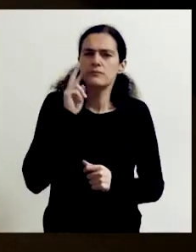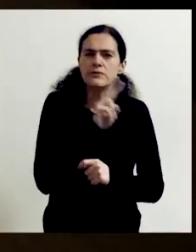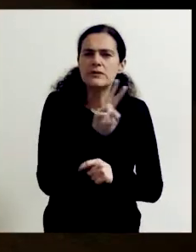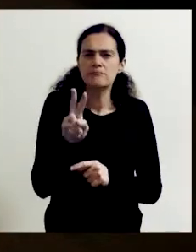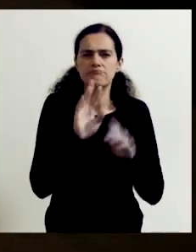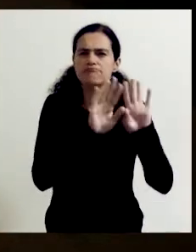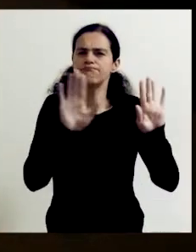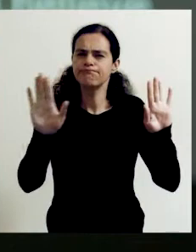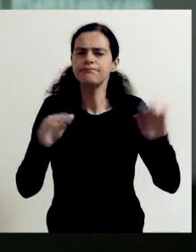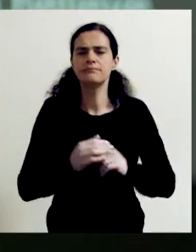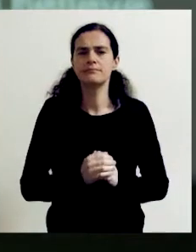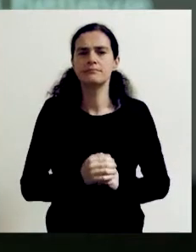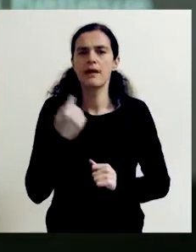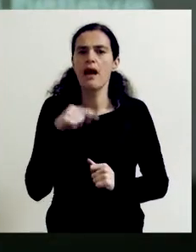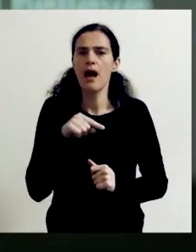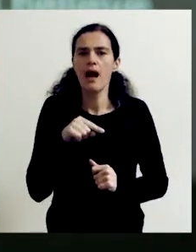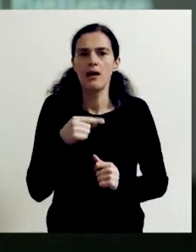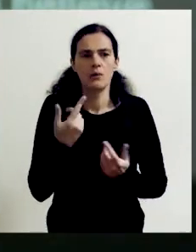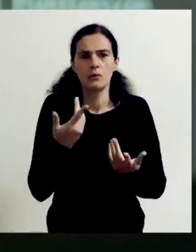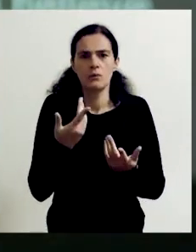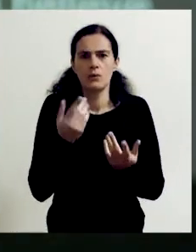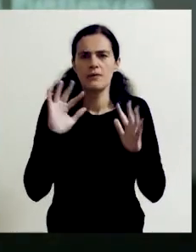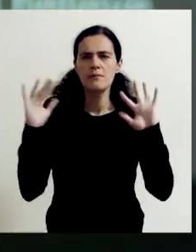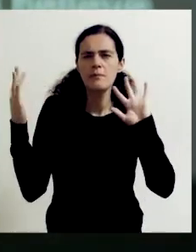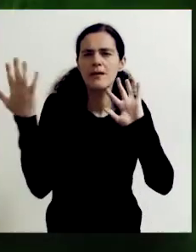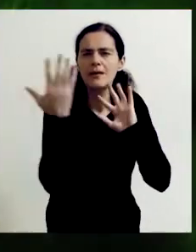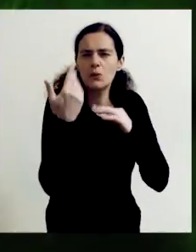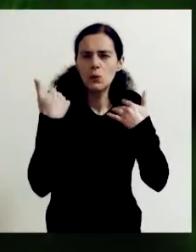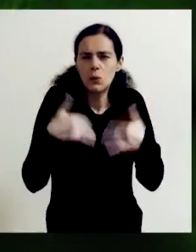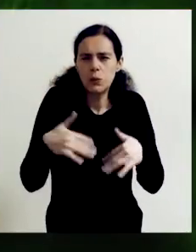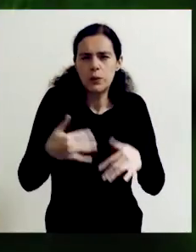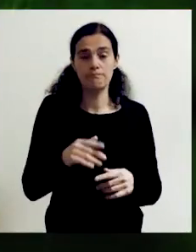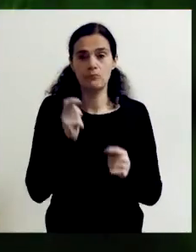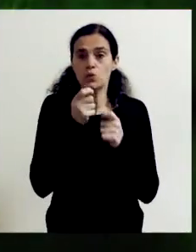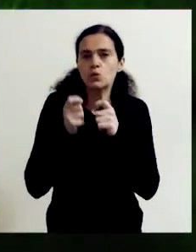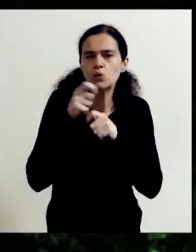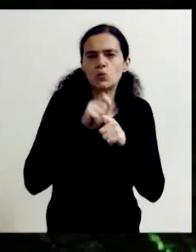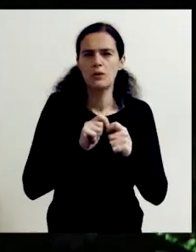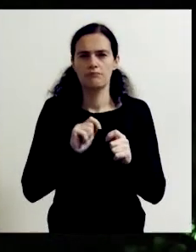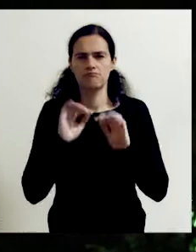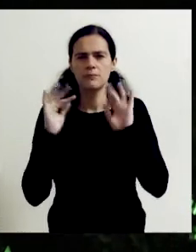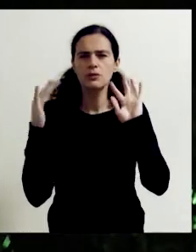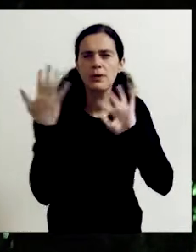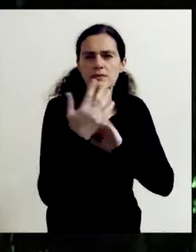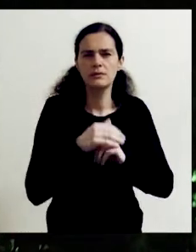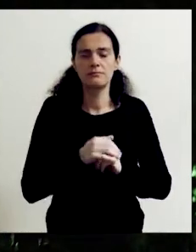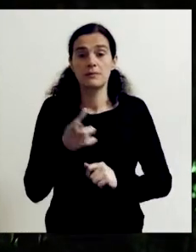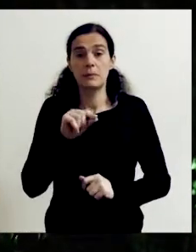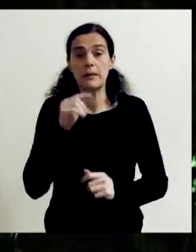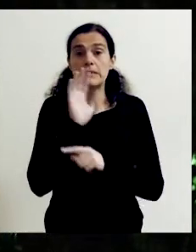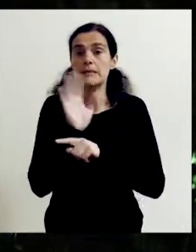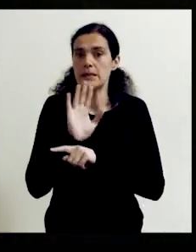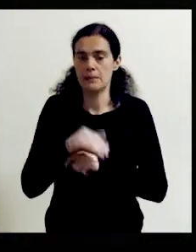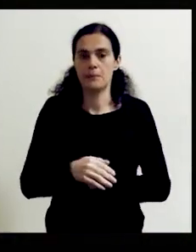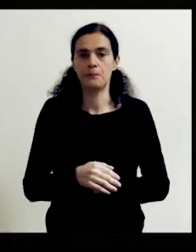the exhibition, it is a fully immersive environment, sculpture, nature, and